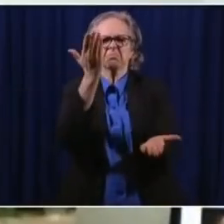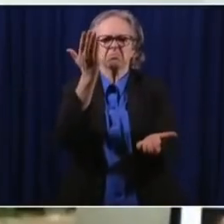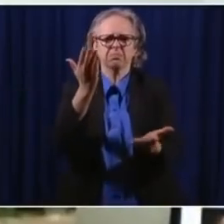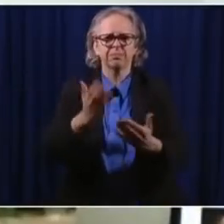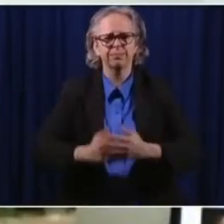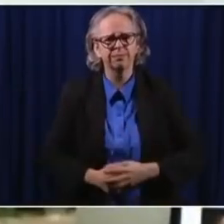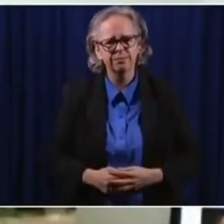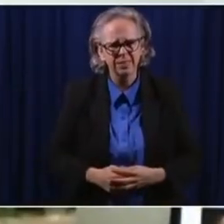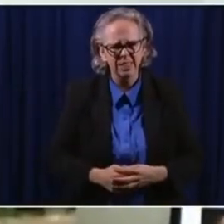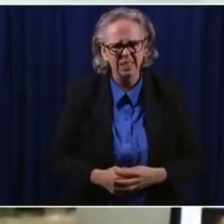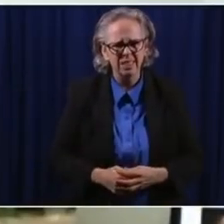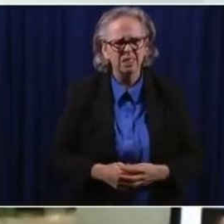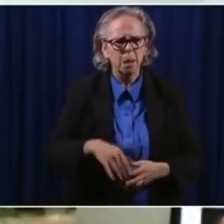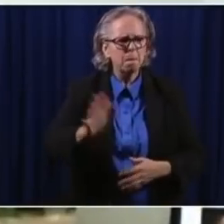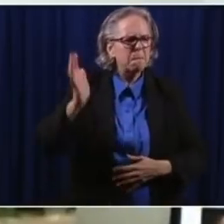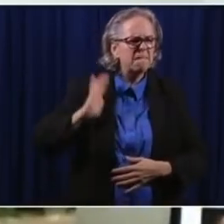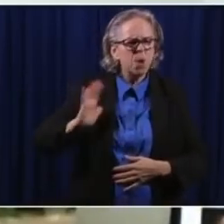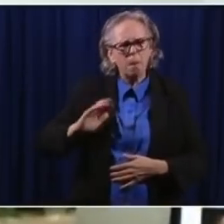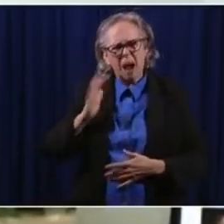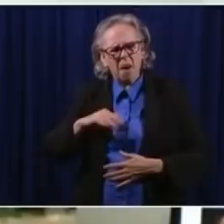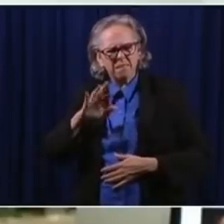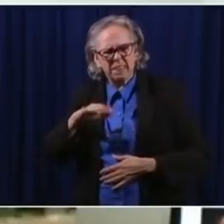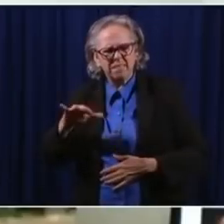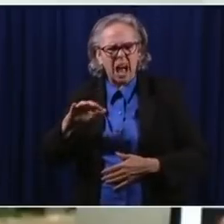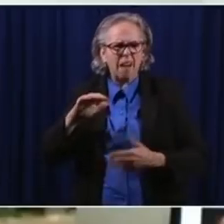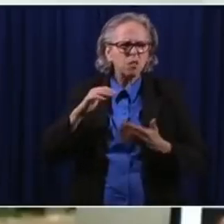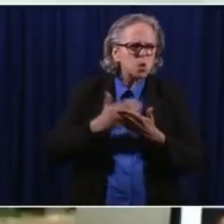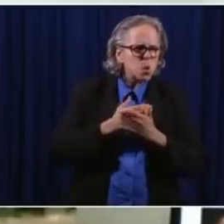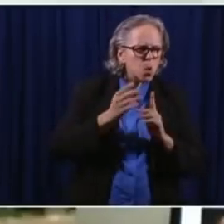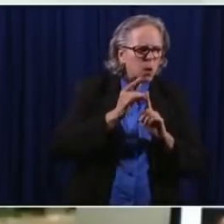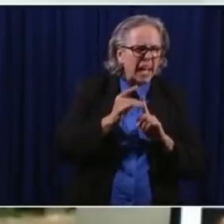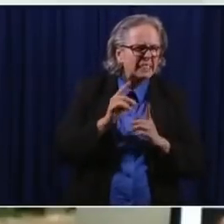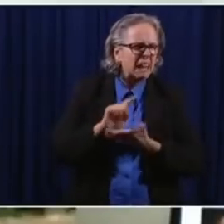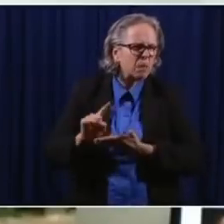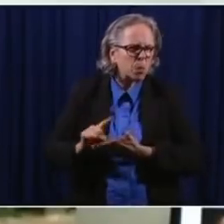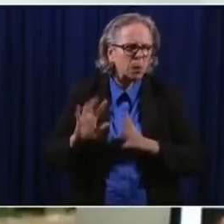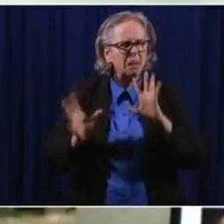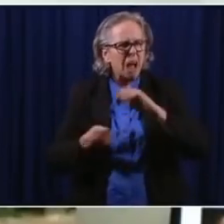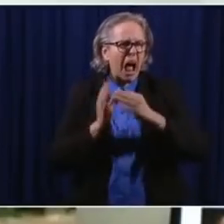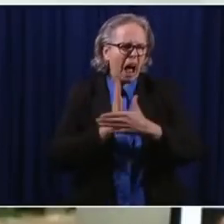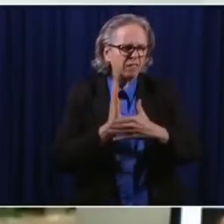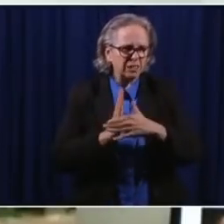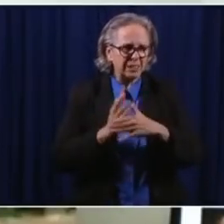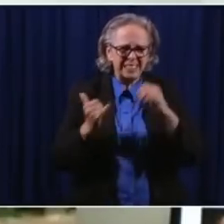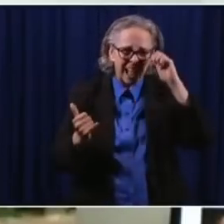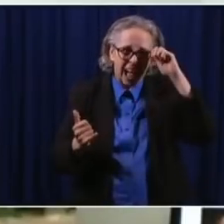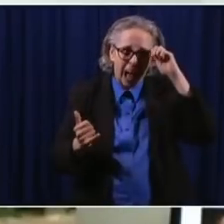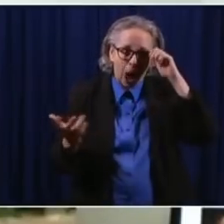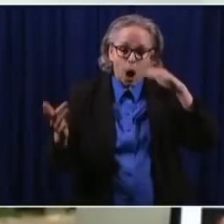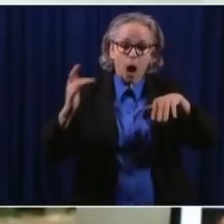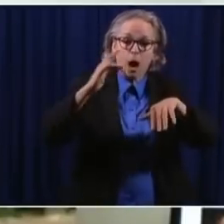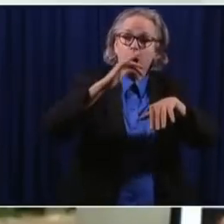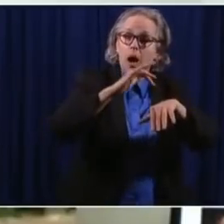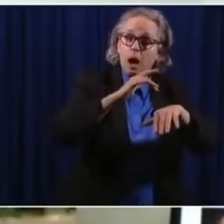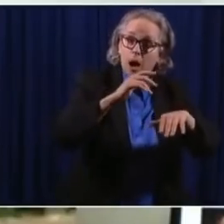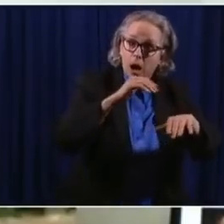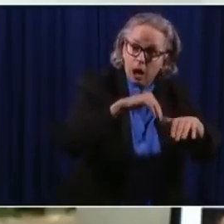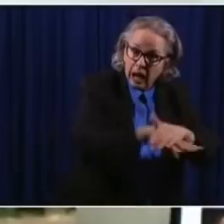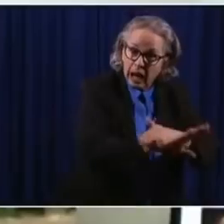55 cases a week or so, and now that's moved into the nursing home long-term care. That's bumped us up to more